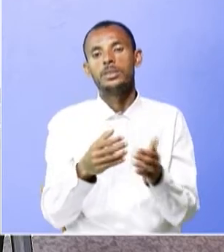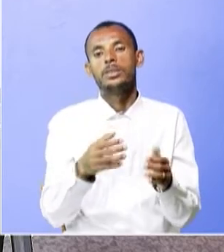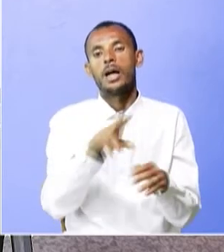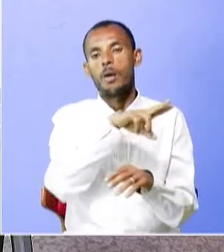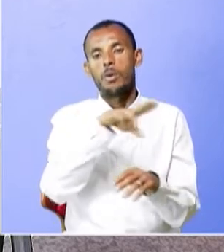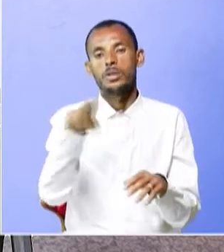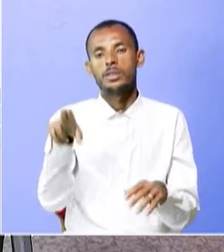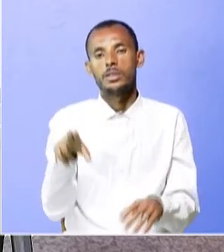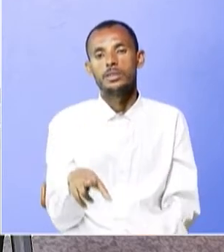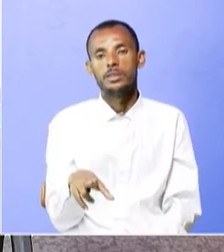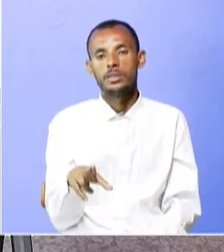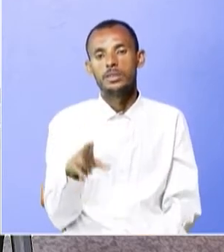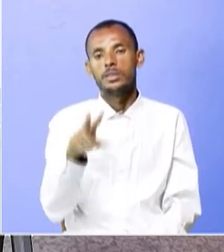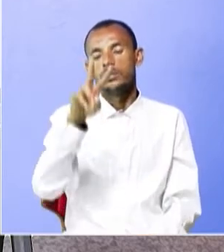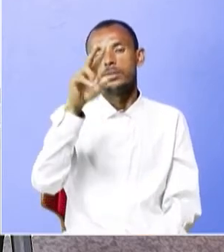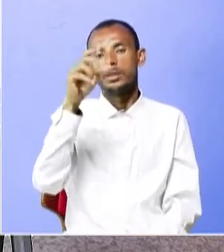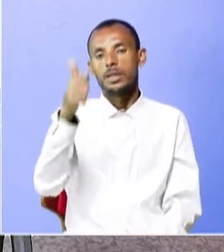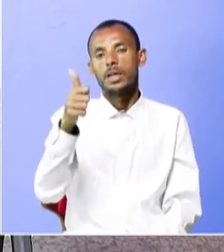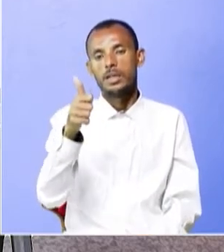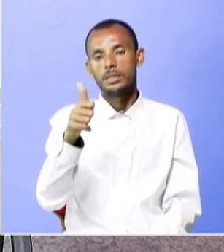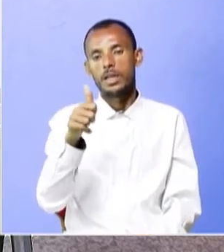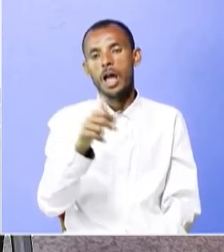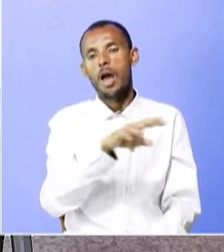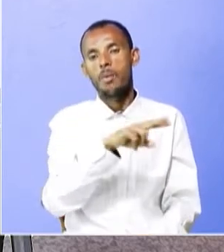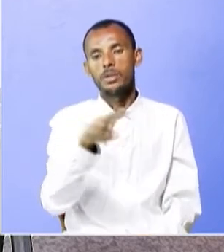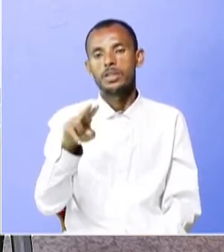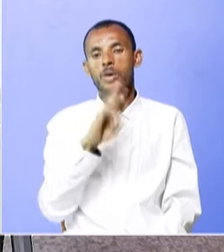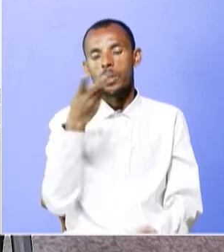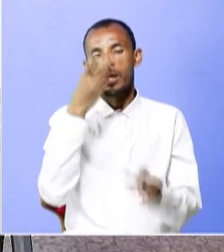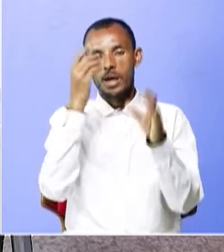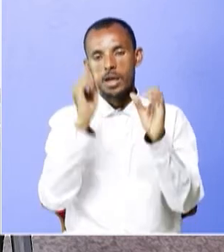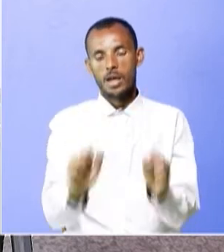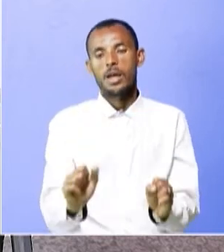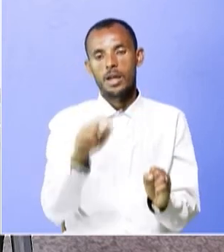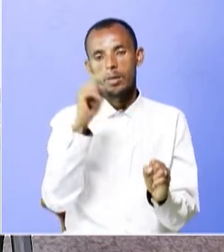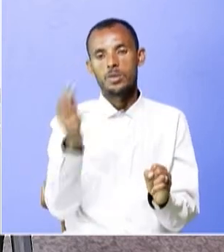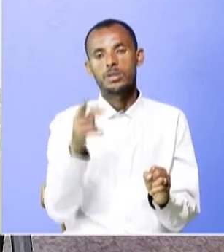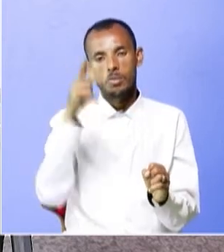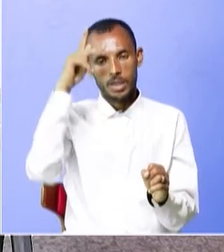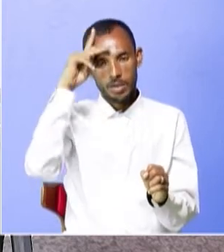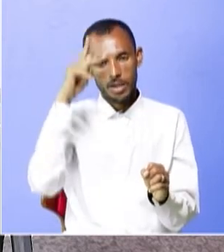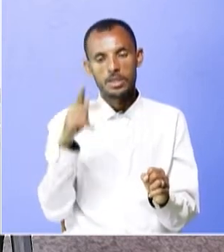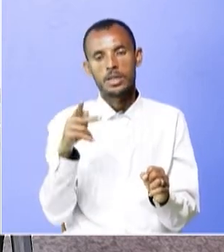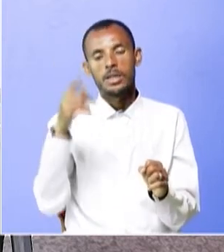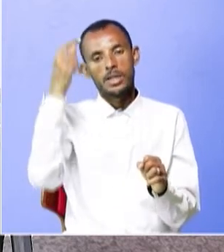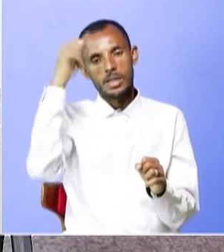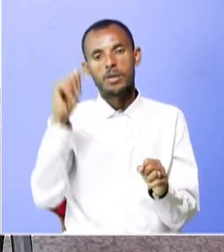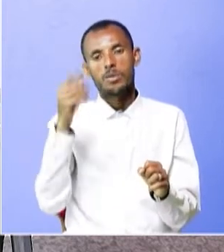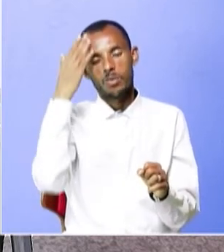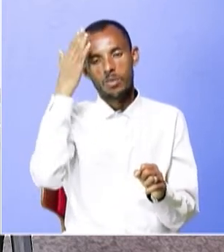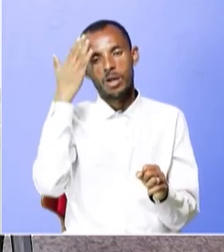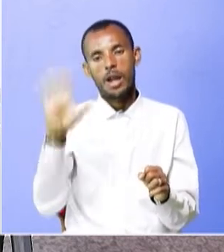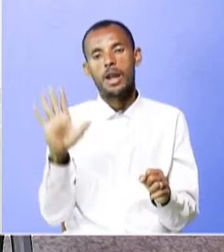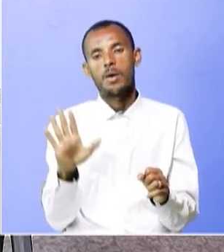hypotenuse. If VA is the hypotenuse, we can apply Pythagoras theorem to determine the unknown